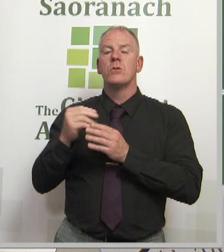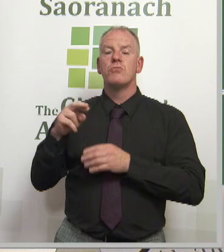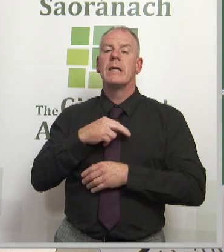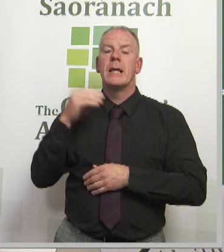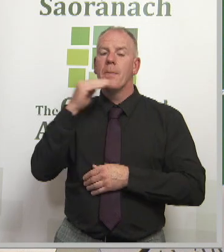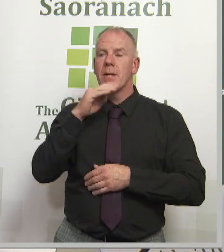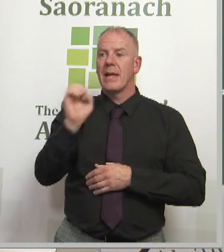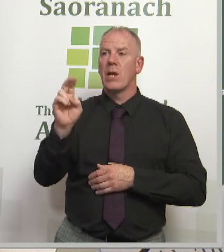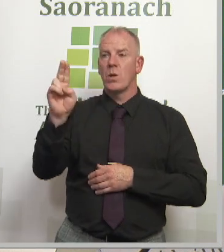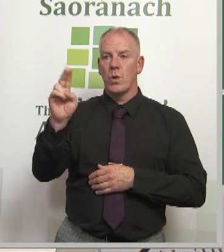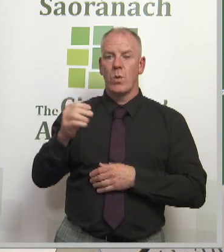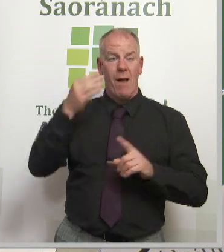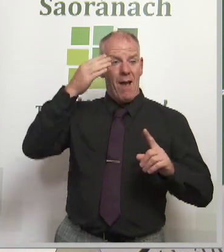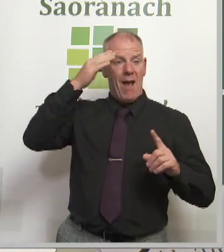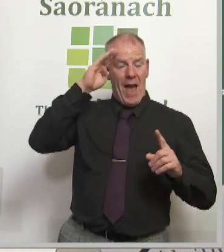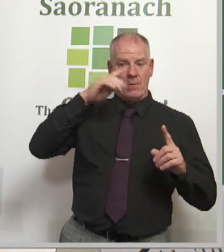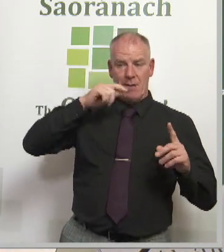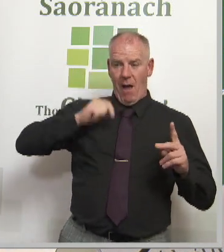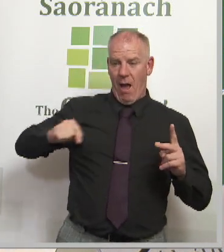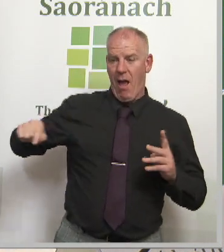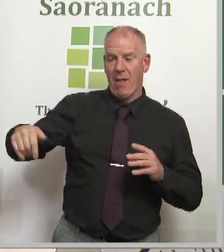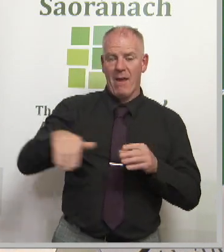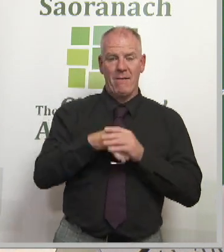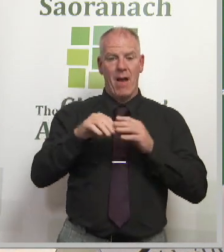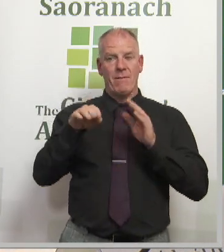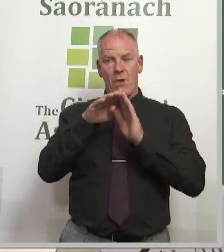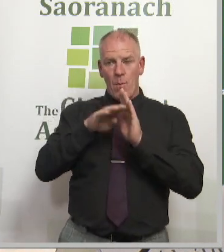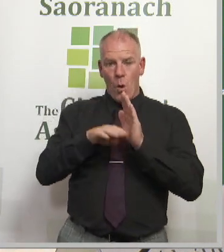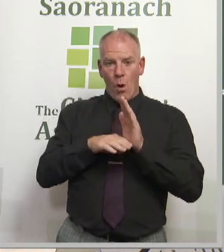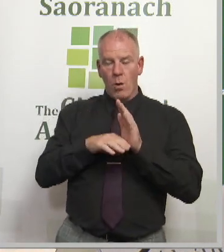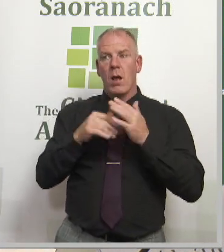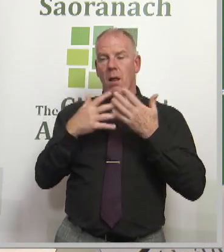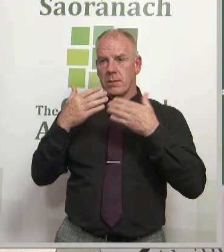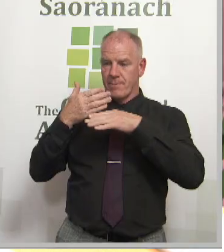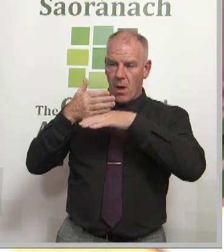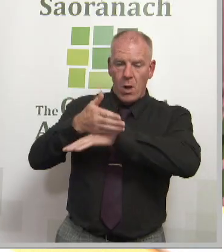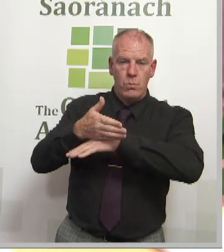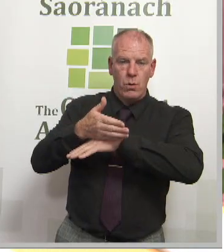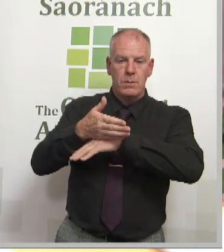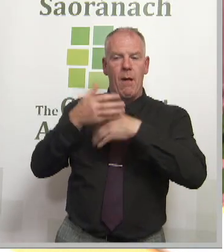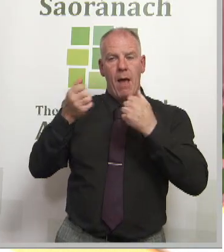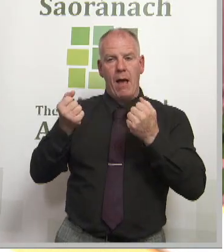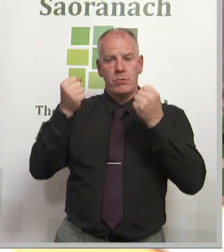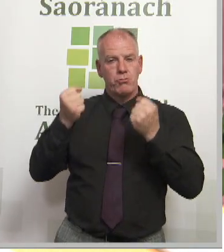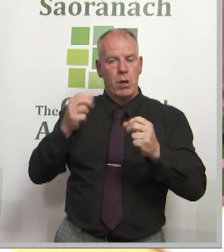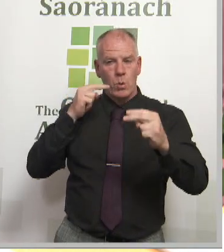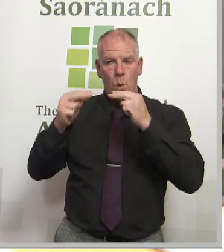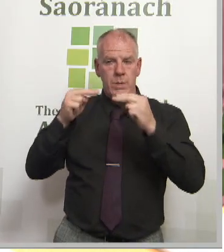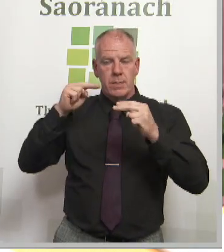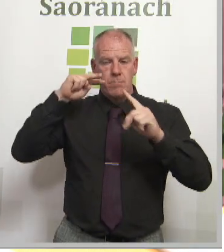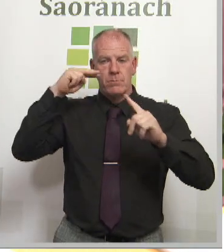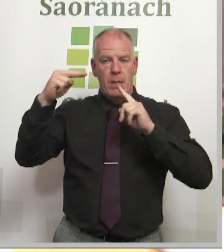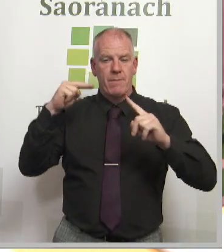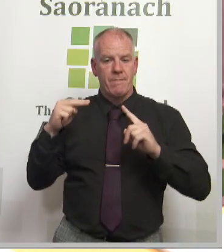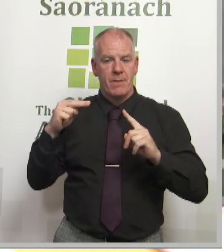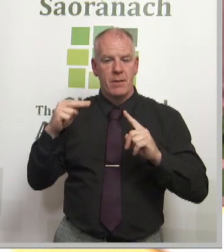EU, Ireland, and all the other countries in that framework do actually put a lot of work into trying to get good negotiating positions. So